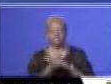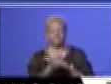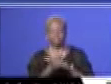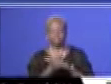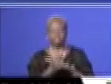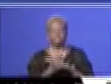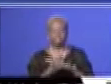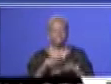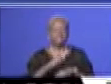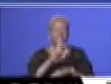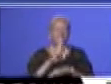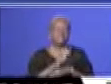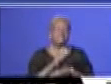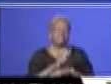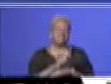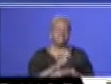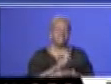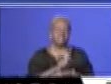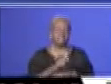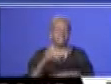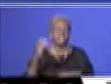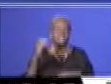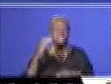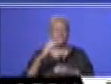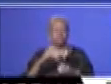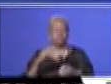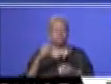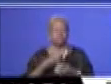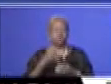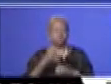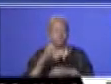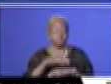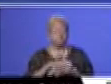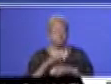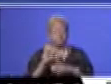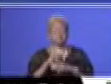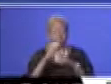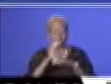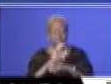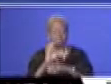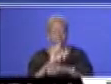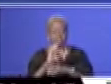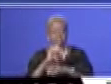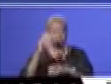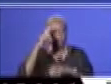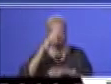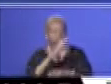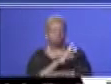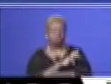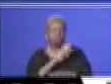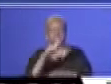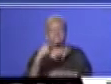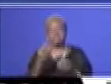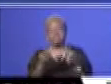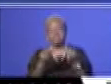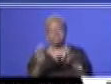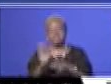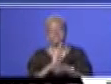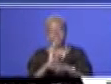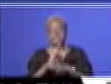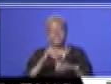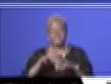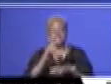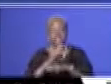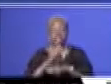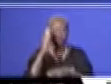Well, Exuma Chamber of Commerce President Pedro Roll is lamenting that many Exuma businesses may not recover from the pressure brought to bear by the